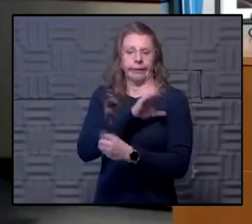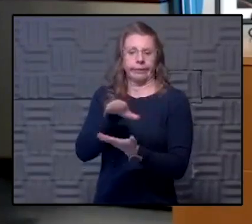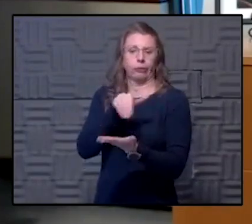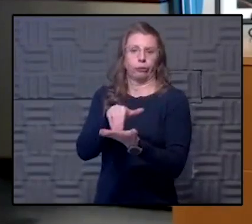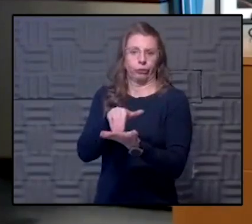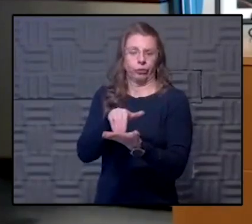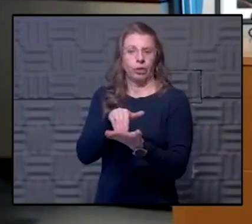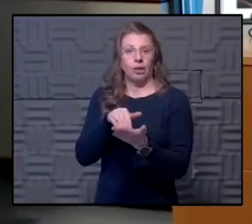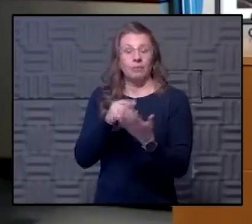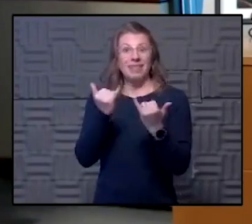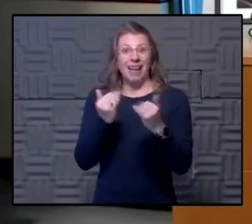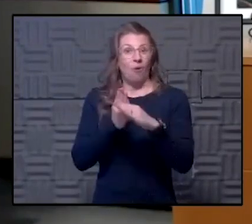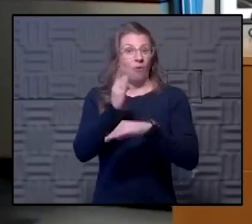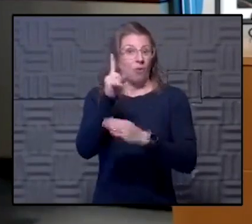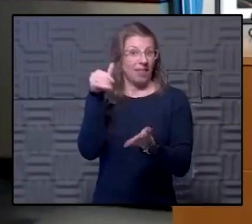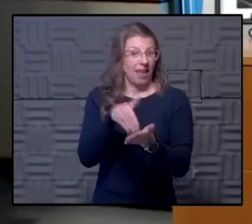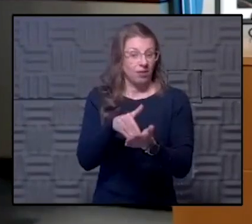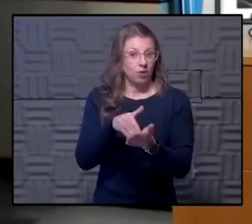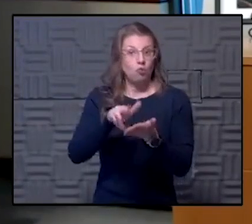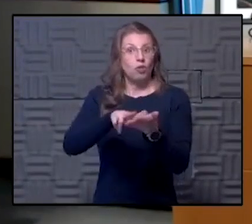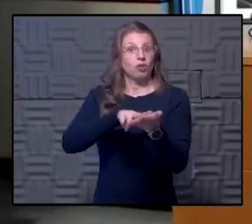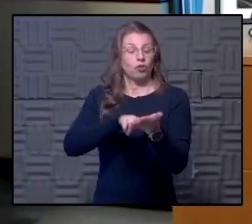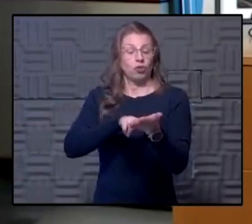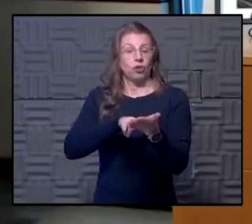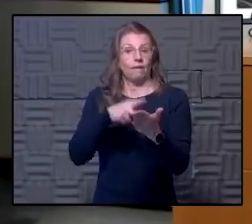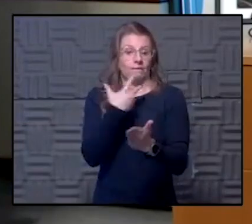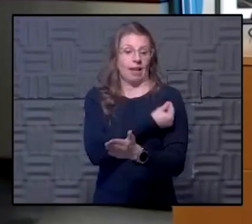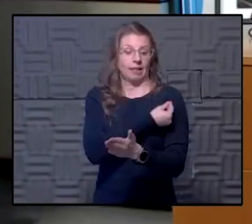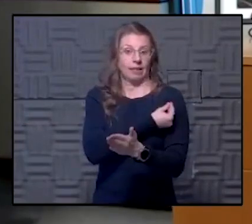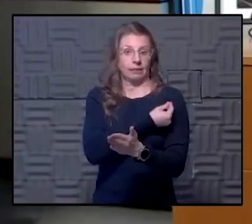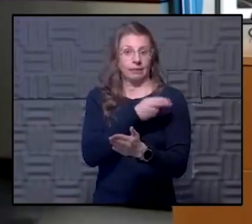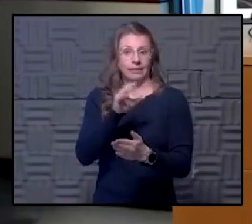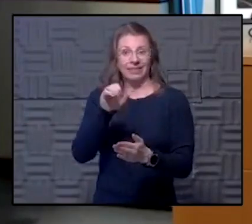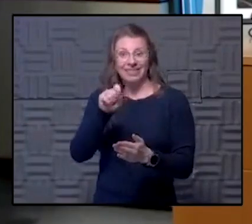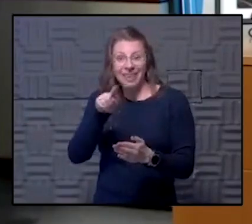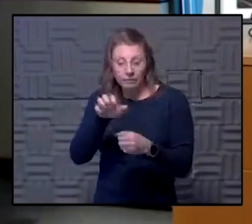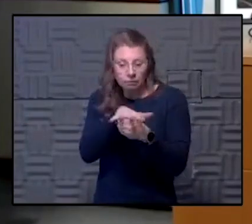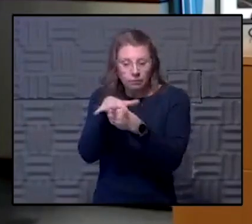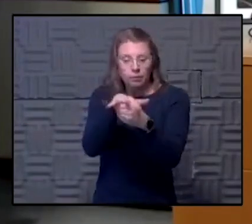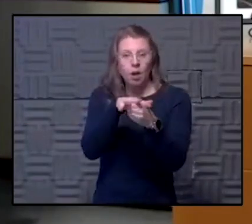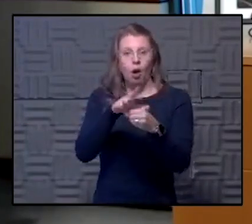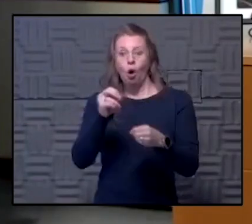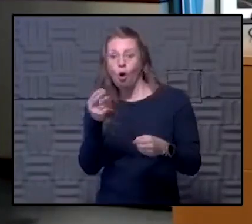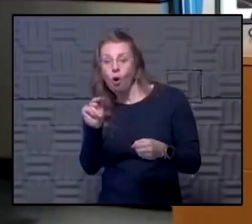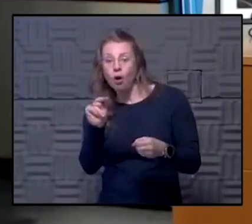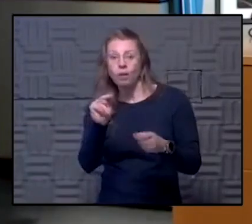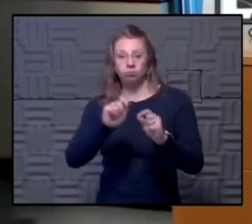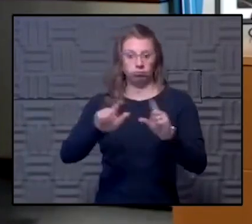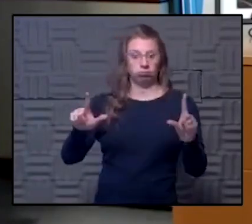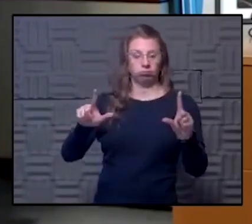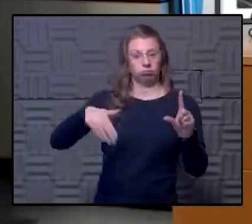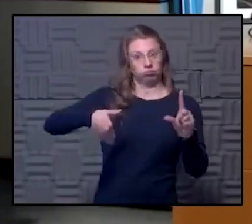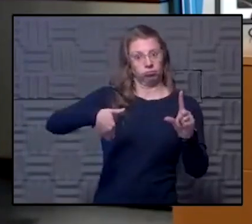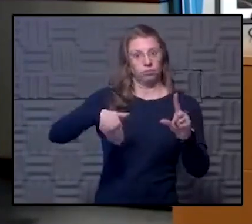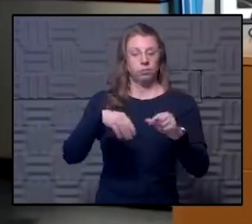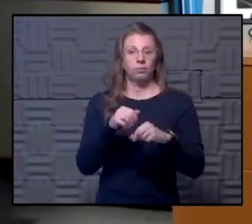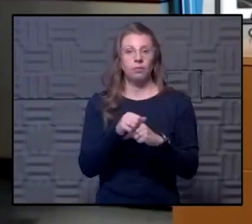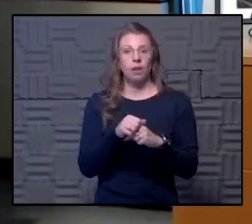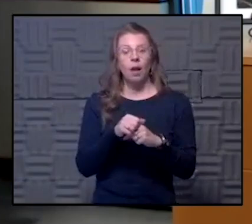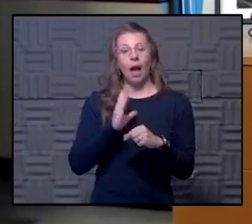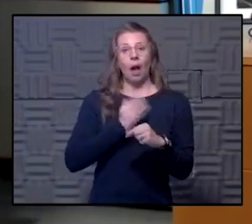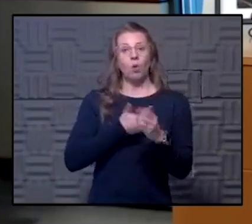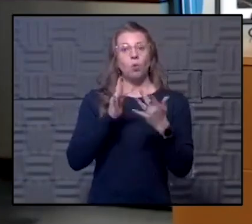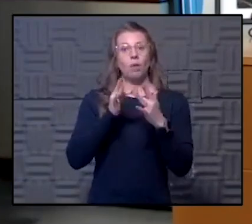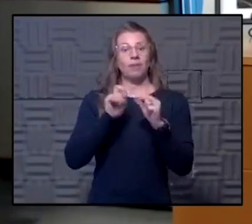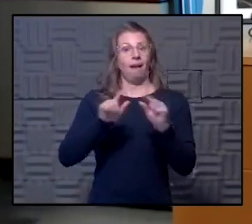we've got over 1,000 registered vaccinating sites. We haven't had to turn them all on yet. You can see where those, you can see, as a matter of fact, on our